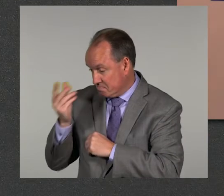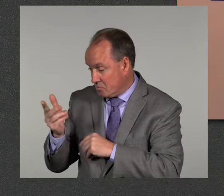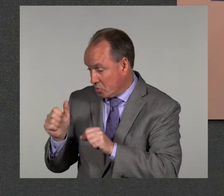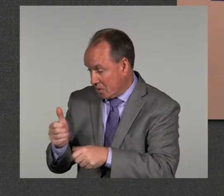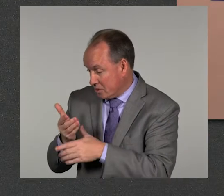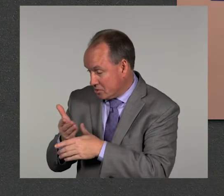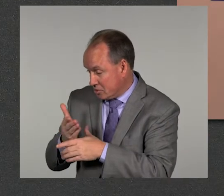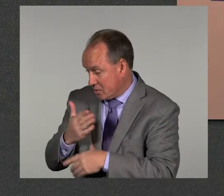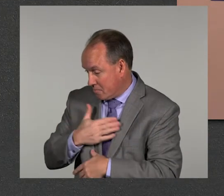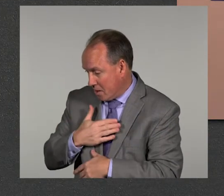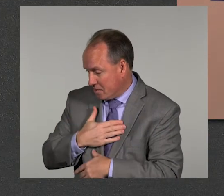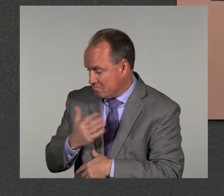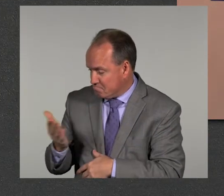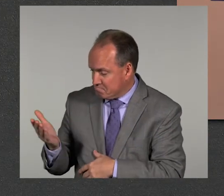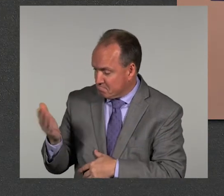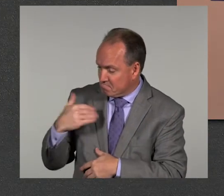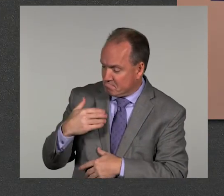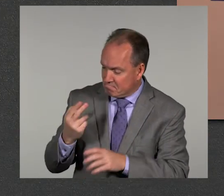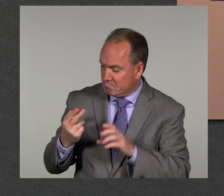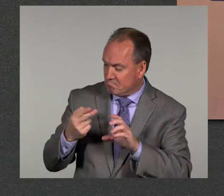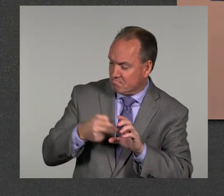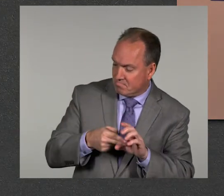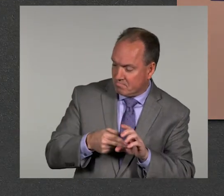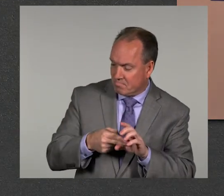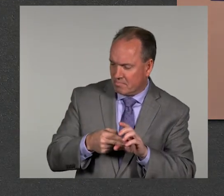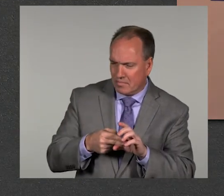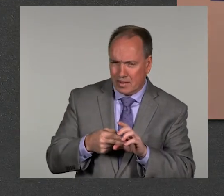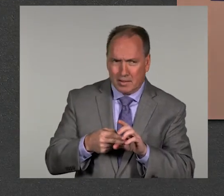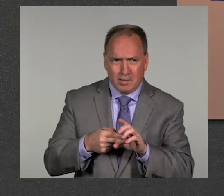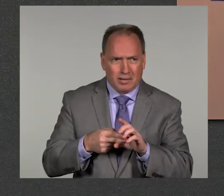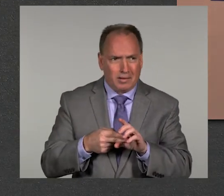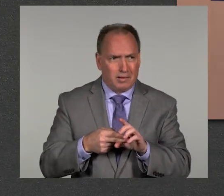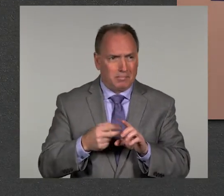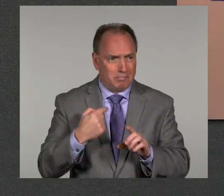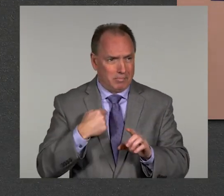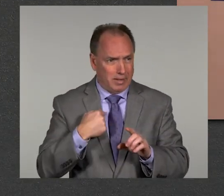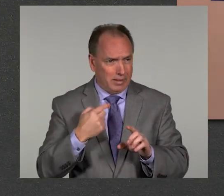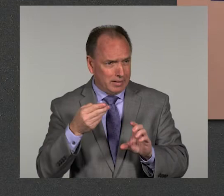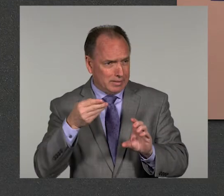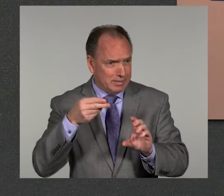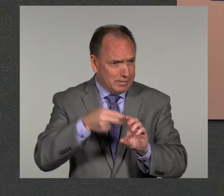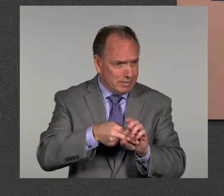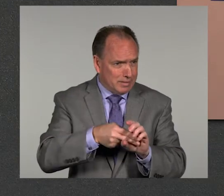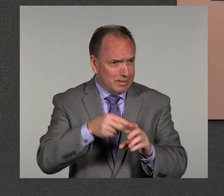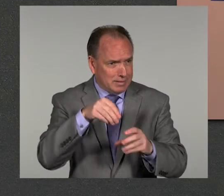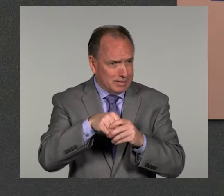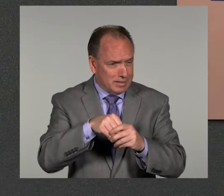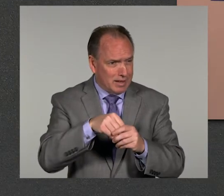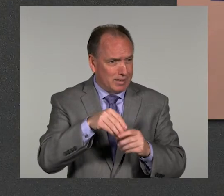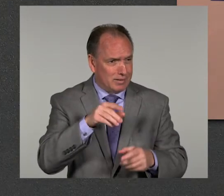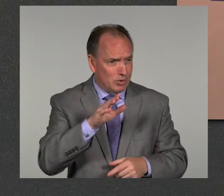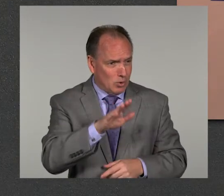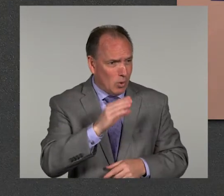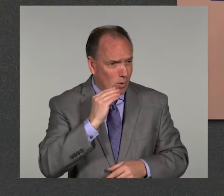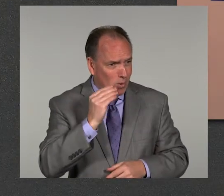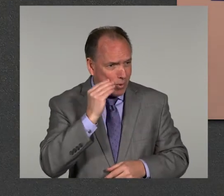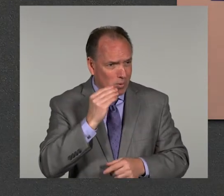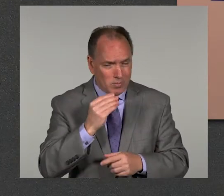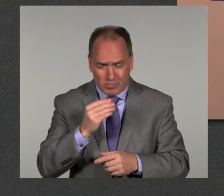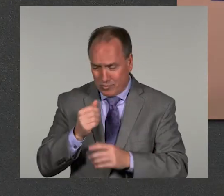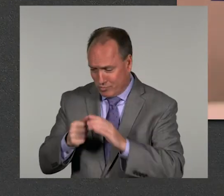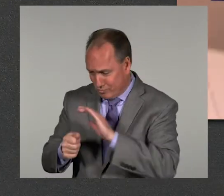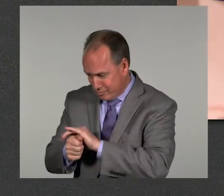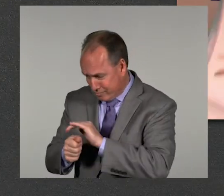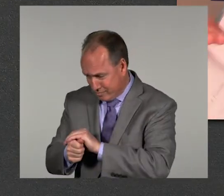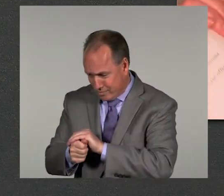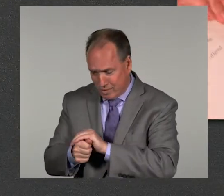cozy and snug, Rabbit said. Maybe it's a little too snug for two, suggested Tortoise. Not